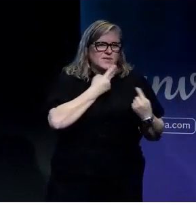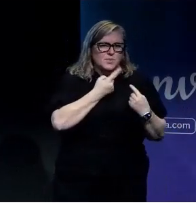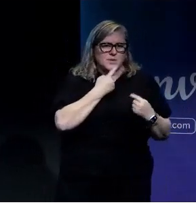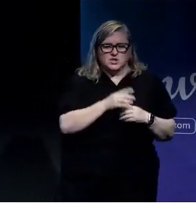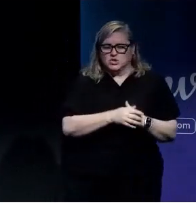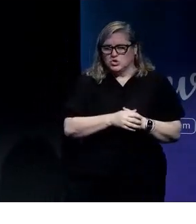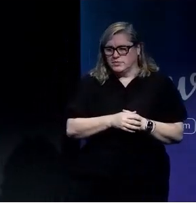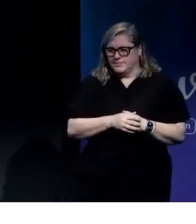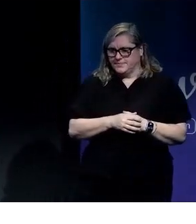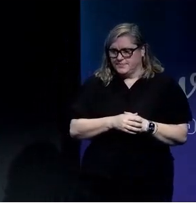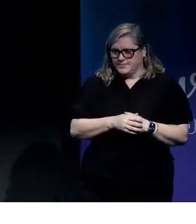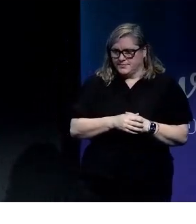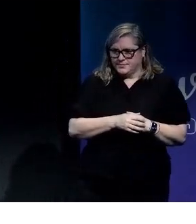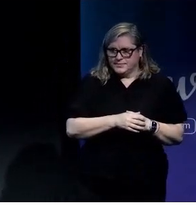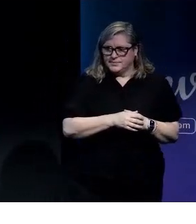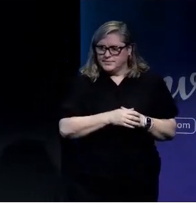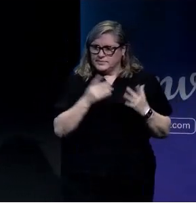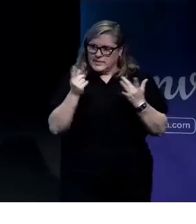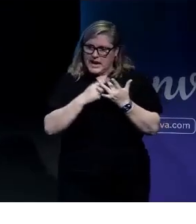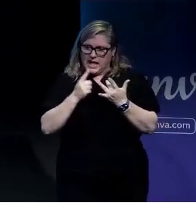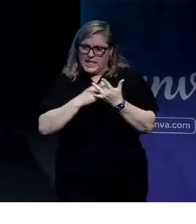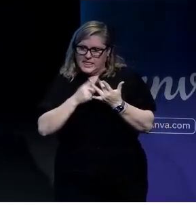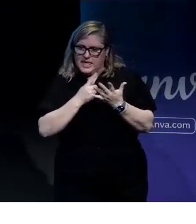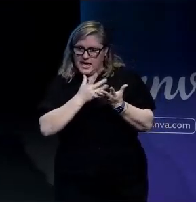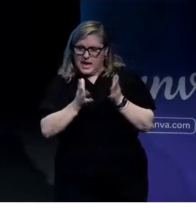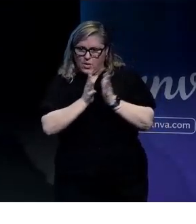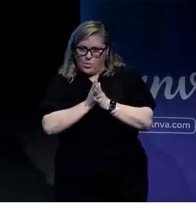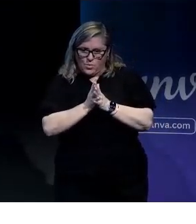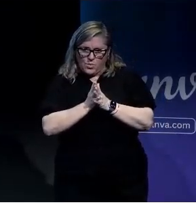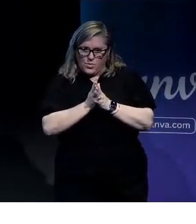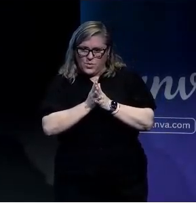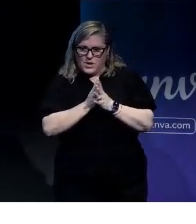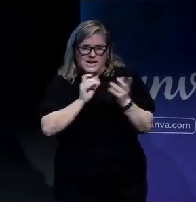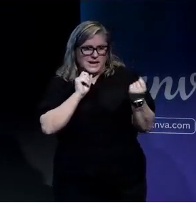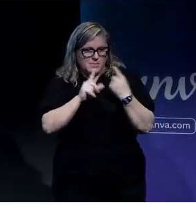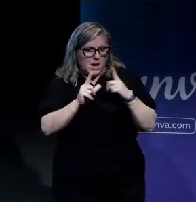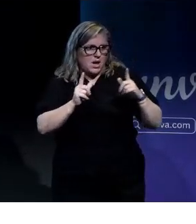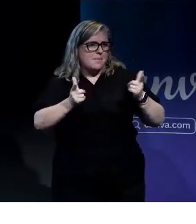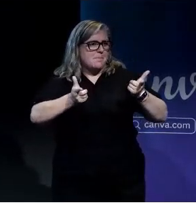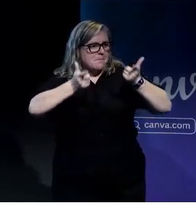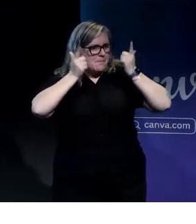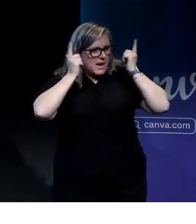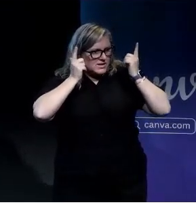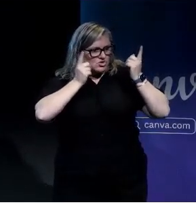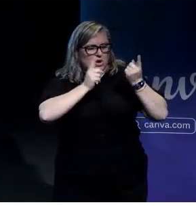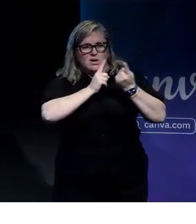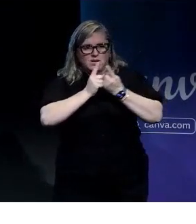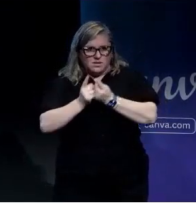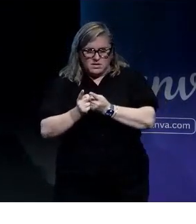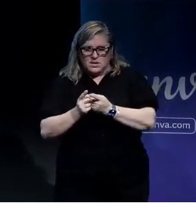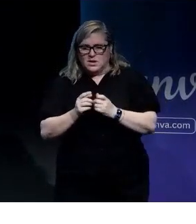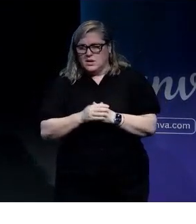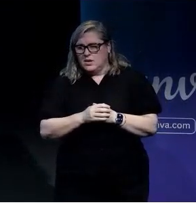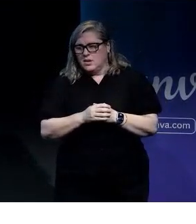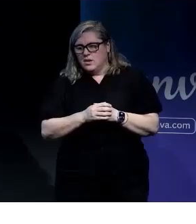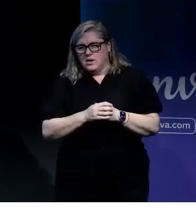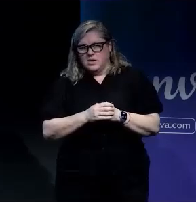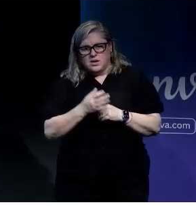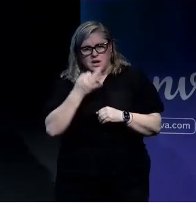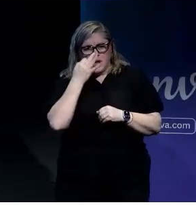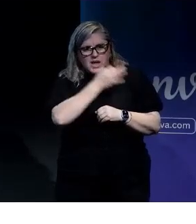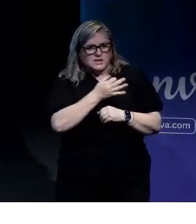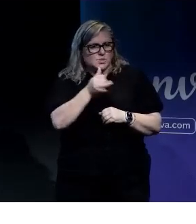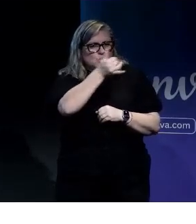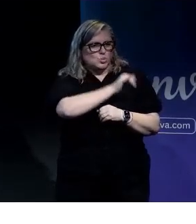Another way to do that is also email managers and such and ask them which vendors